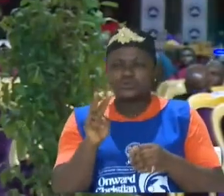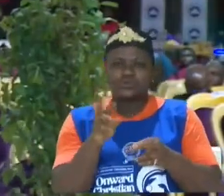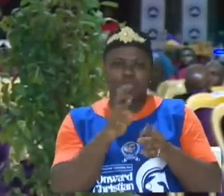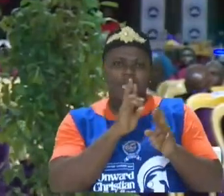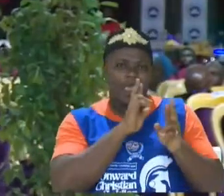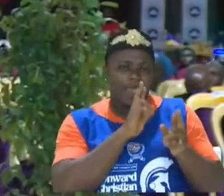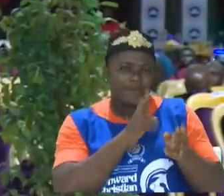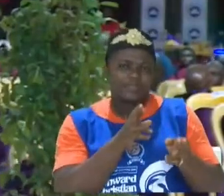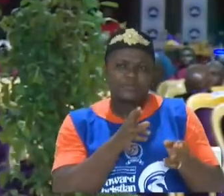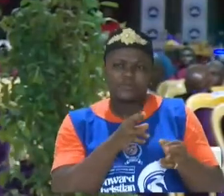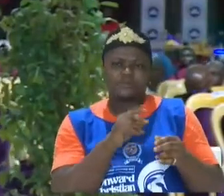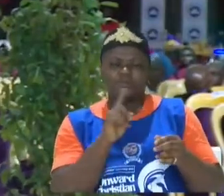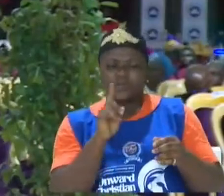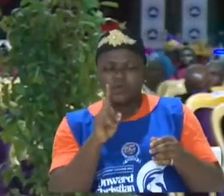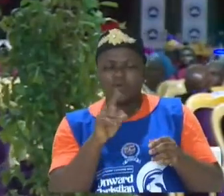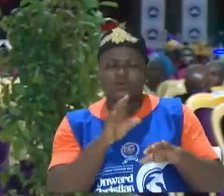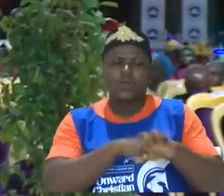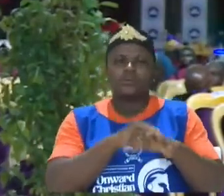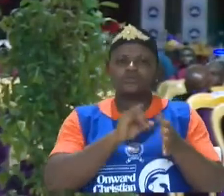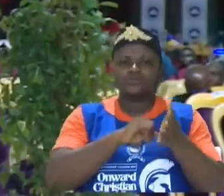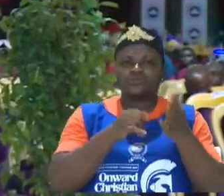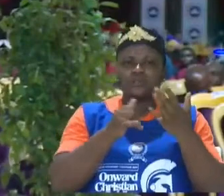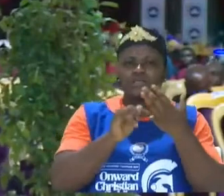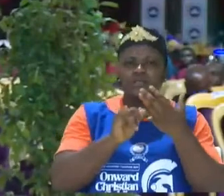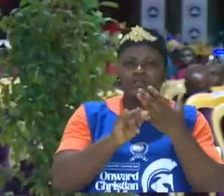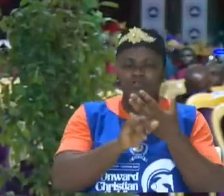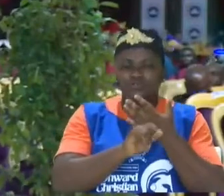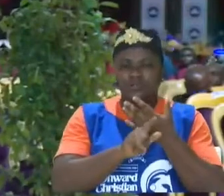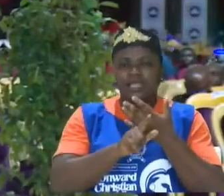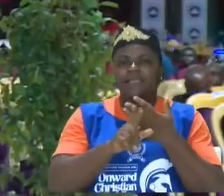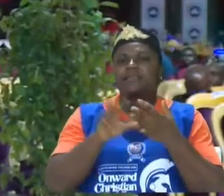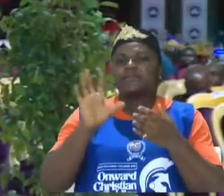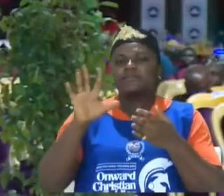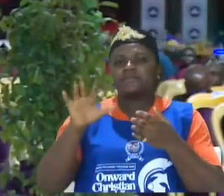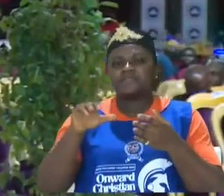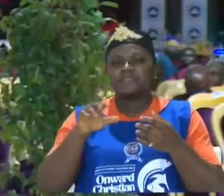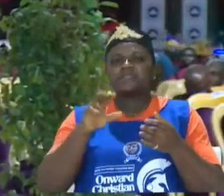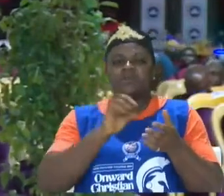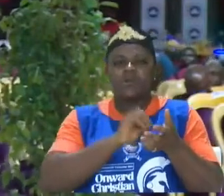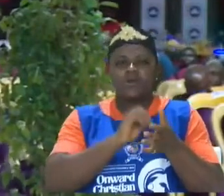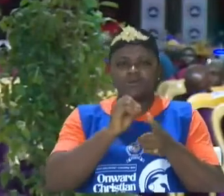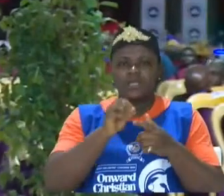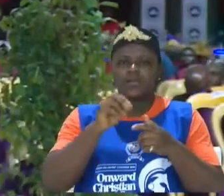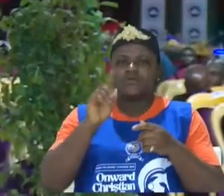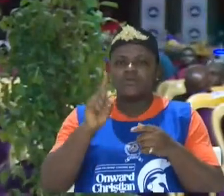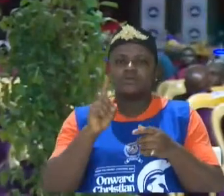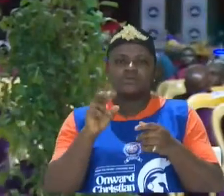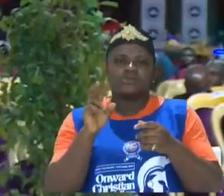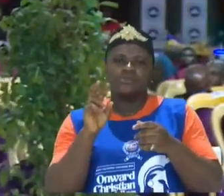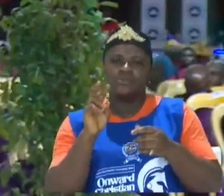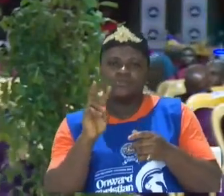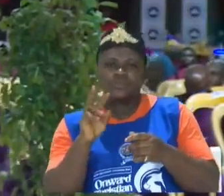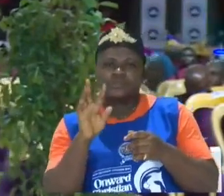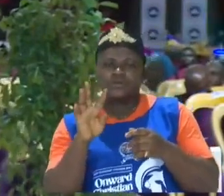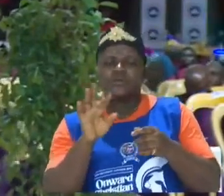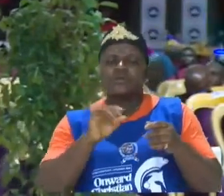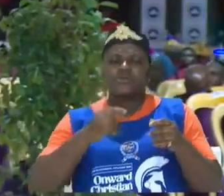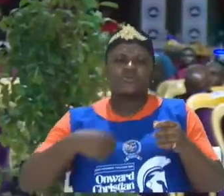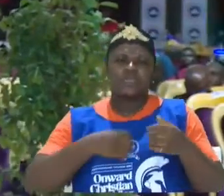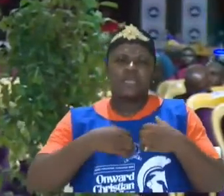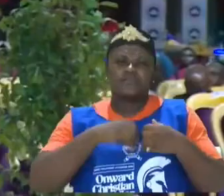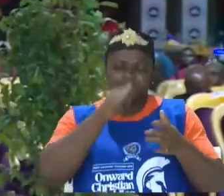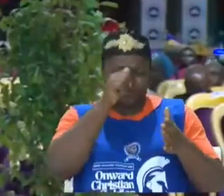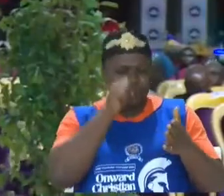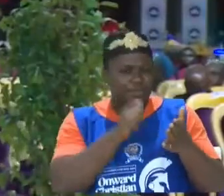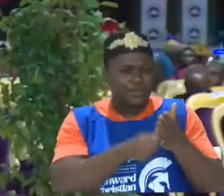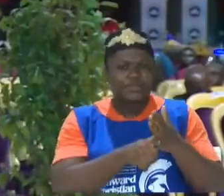July 15 and the other one on 24. And he says, we have prayed concerning your letter. We will be here